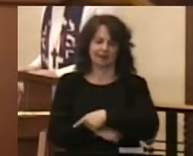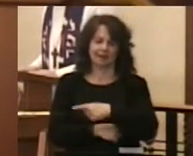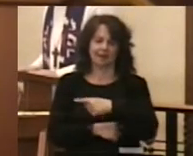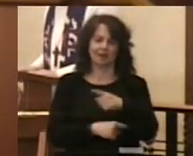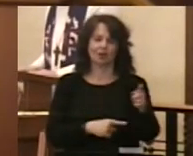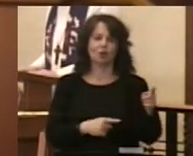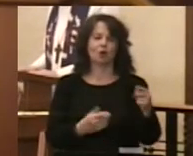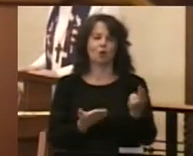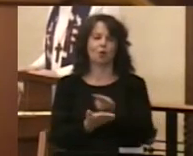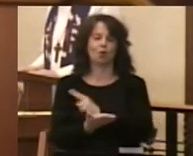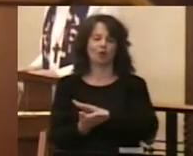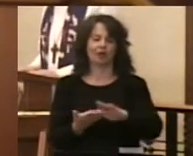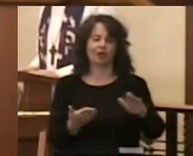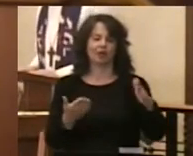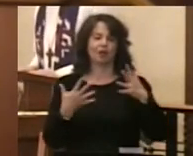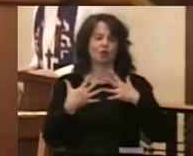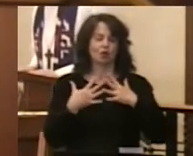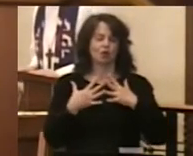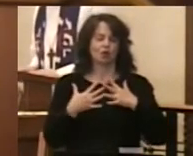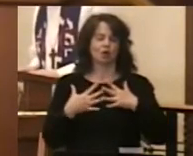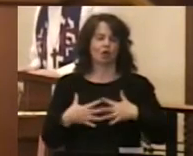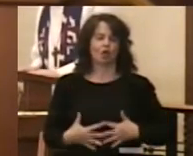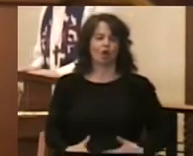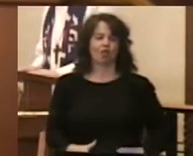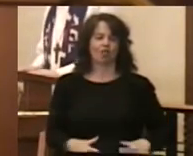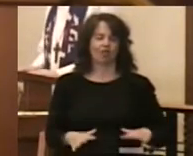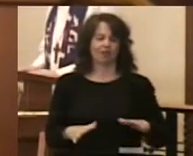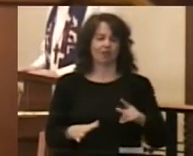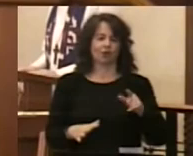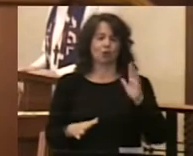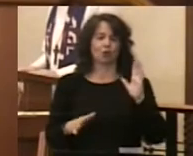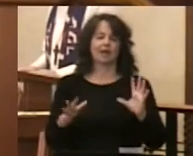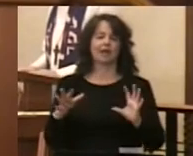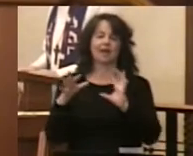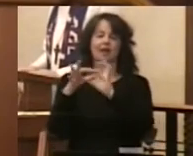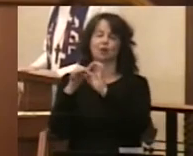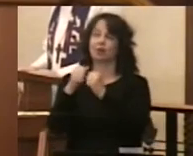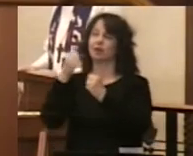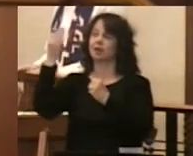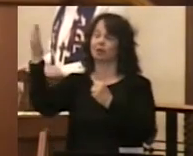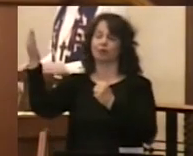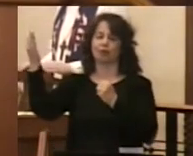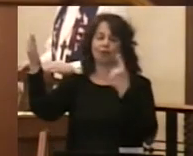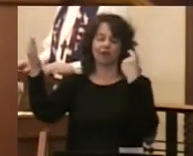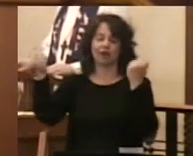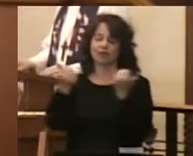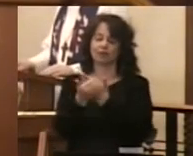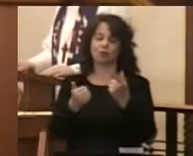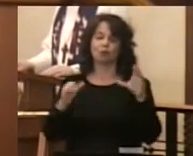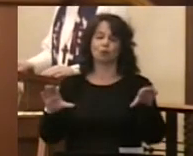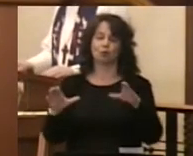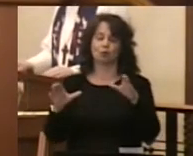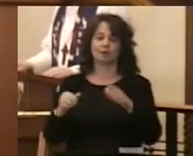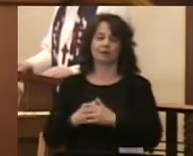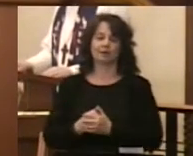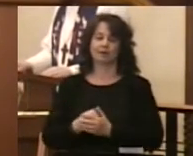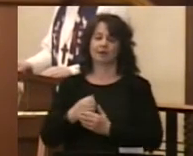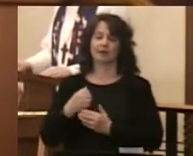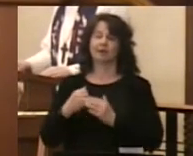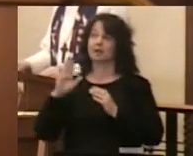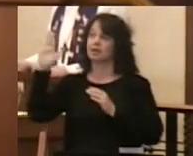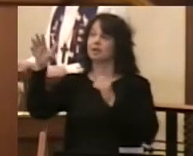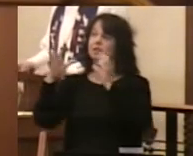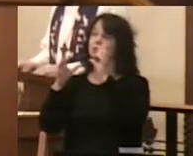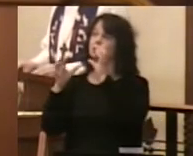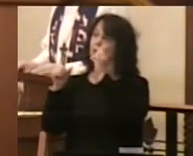loincloths. Now you may freely cling to God in all that you do. For God has put his word in your heart. That